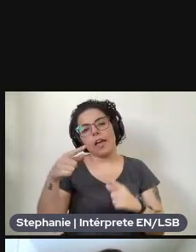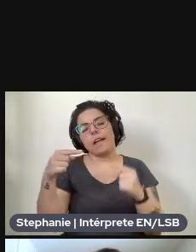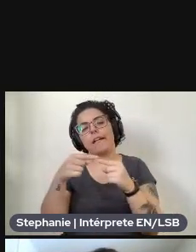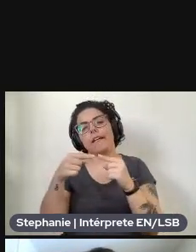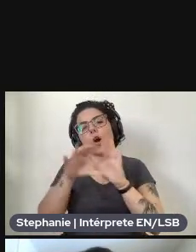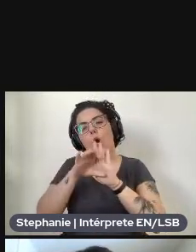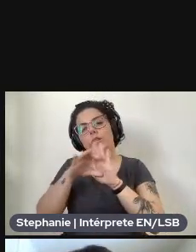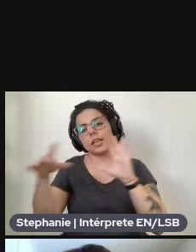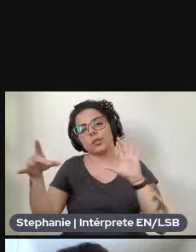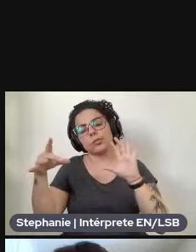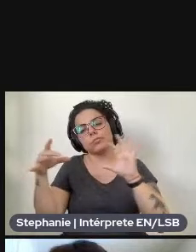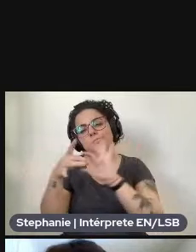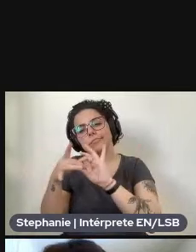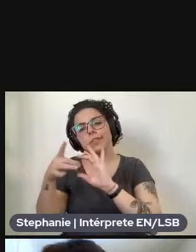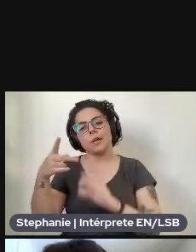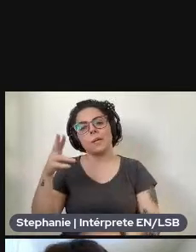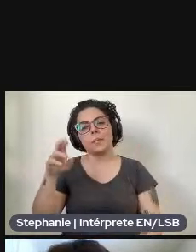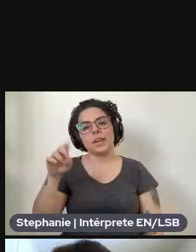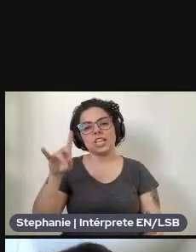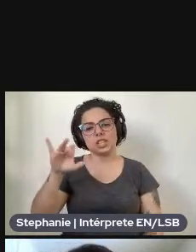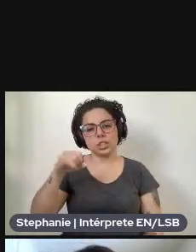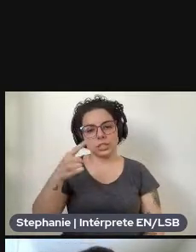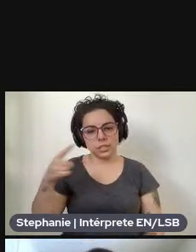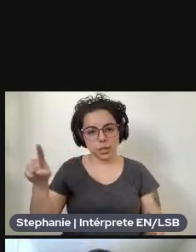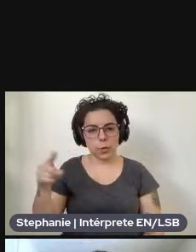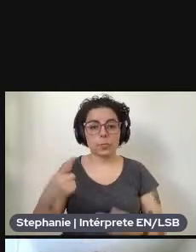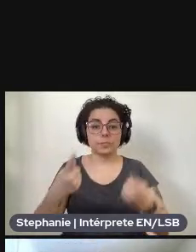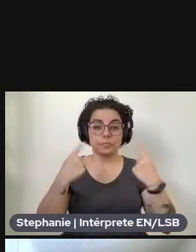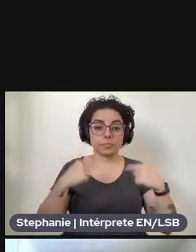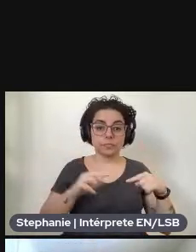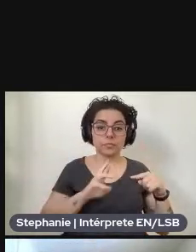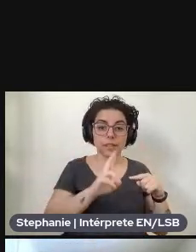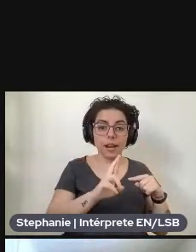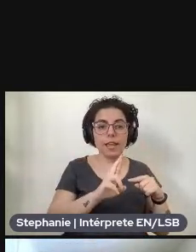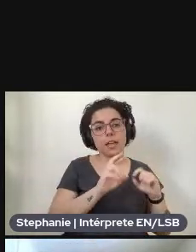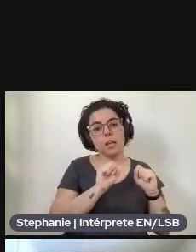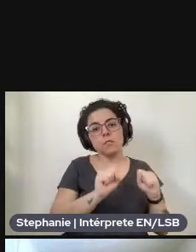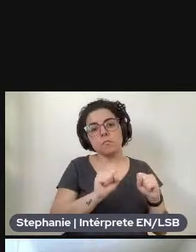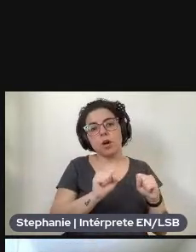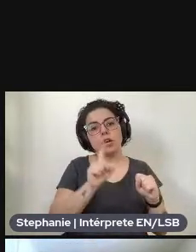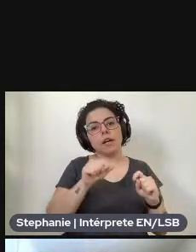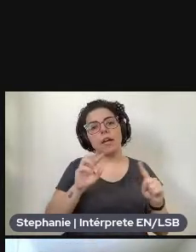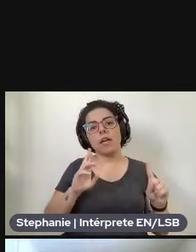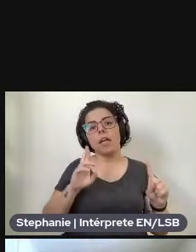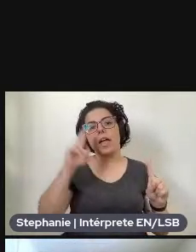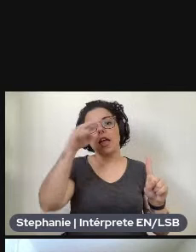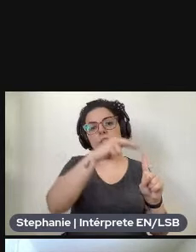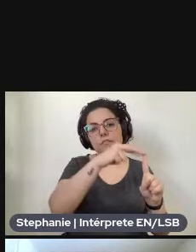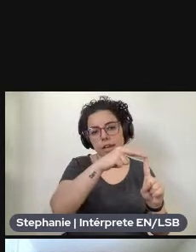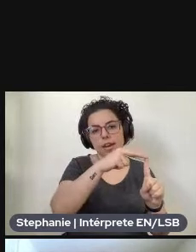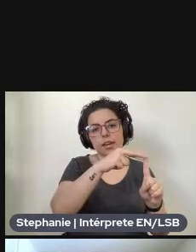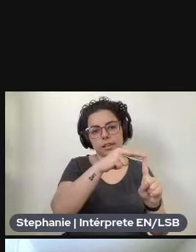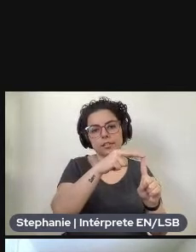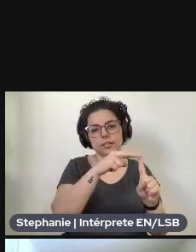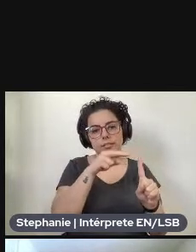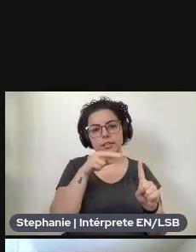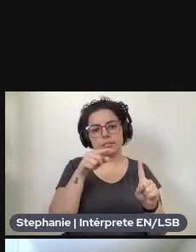and the subact of reference, one or more subacts of reference, which you see here.